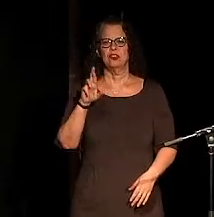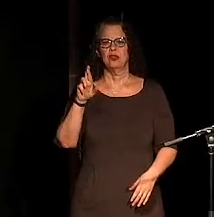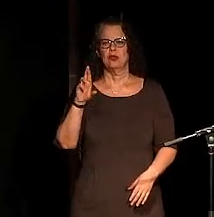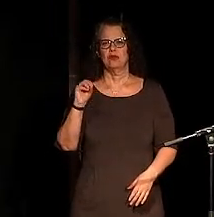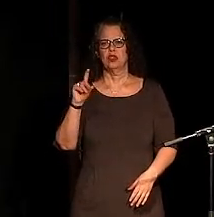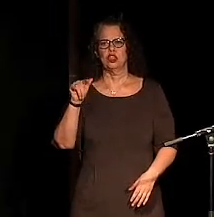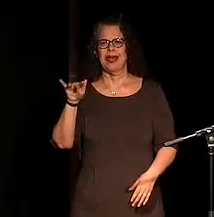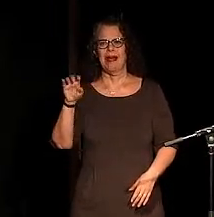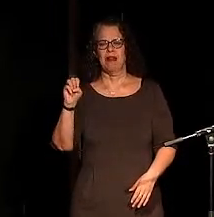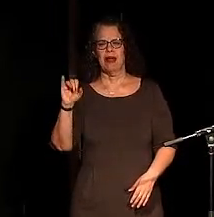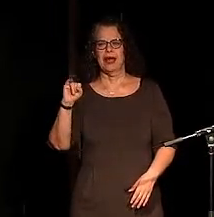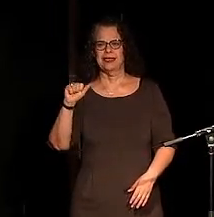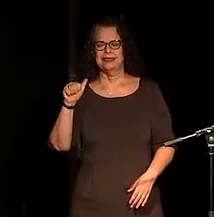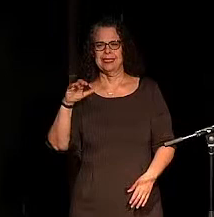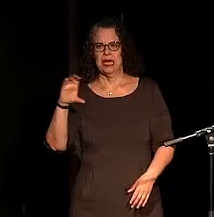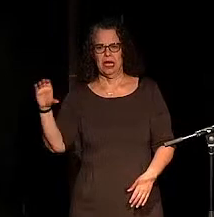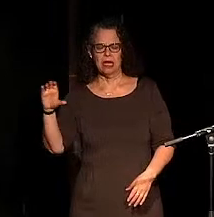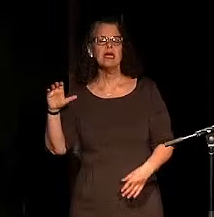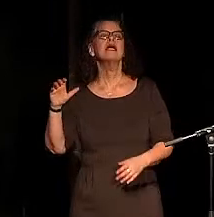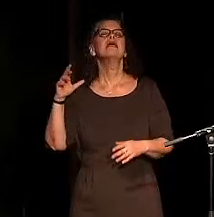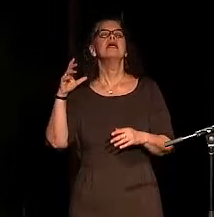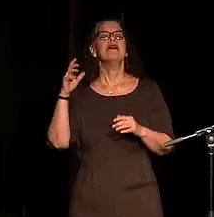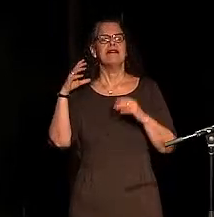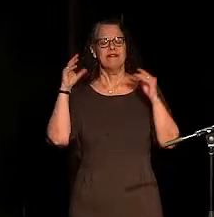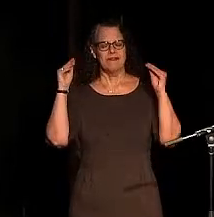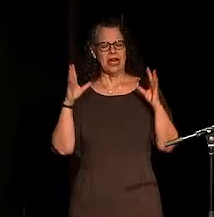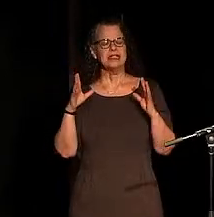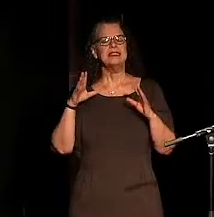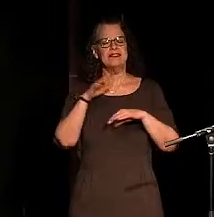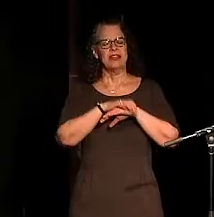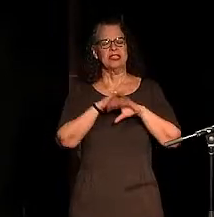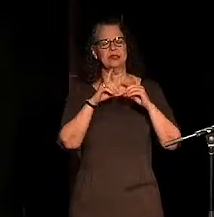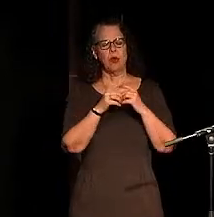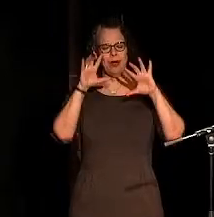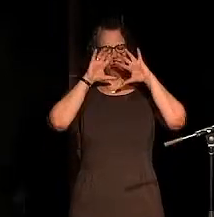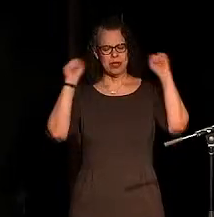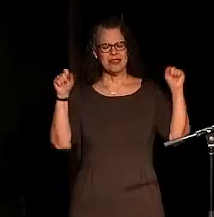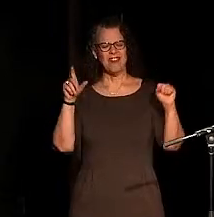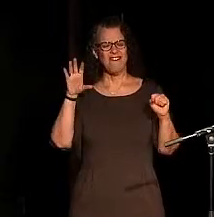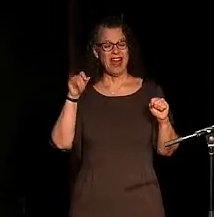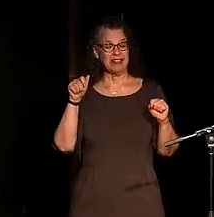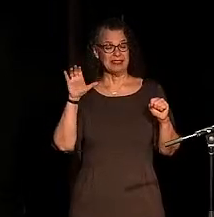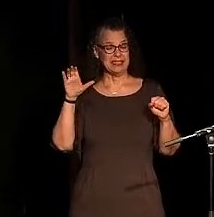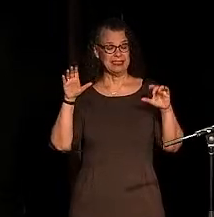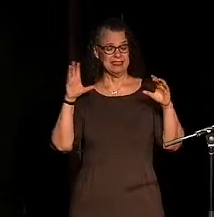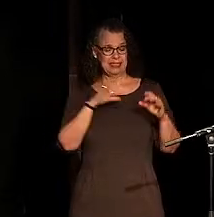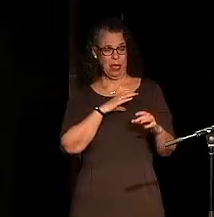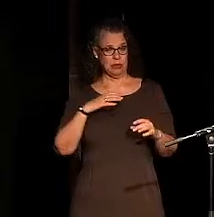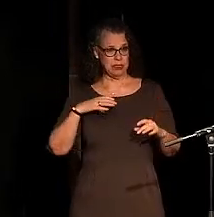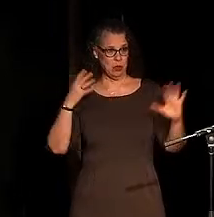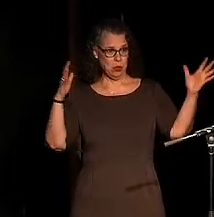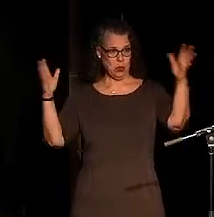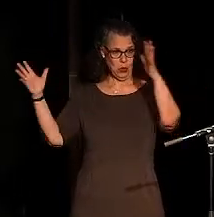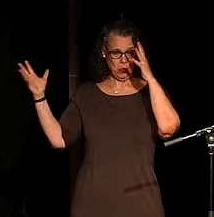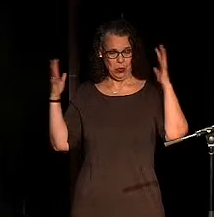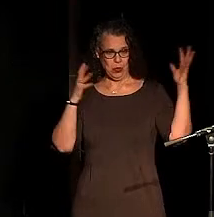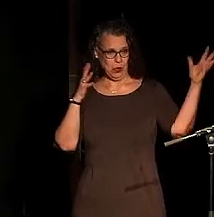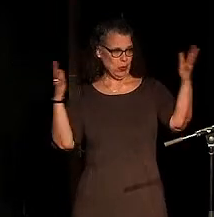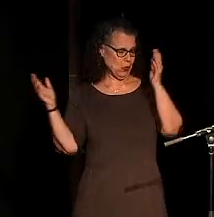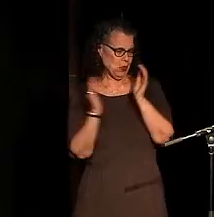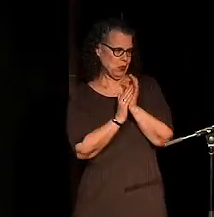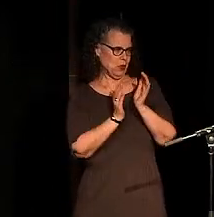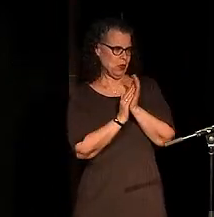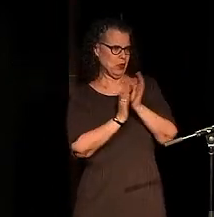Isaac, faculty in the English department and president of faculty council. Before we begin our...